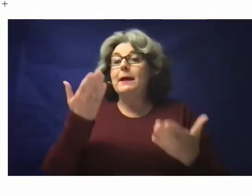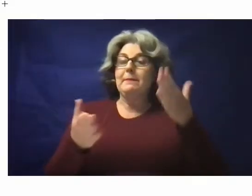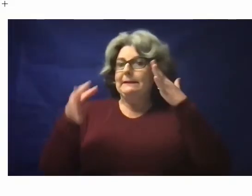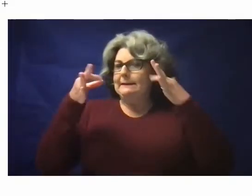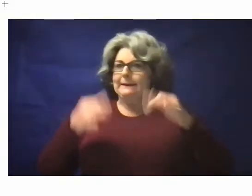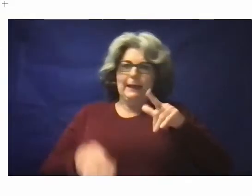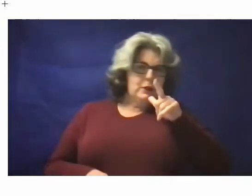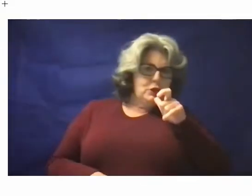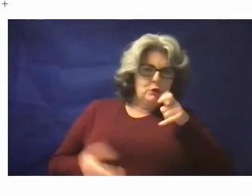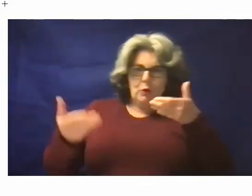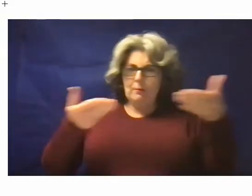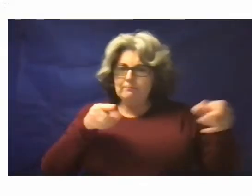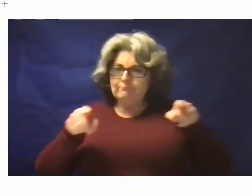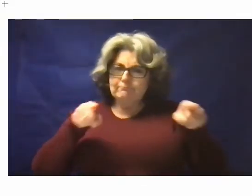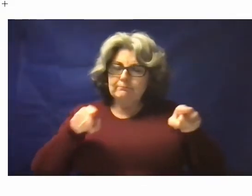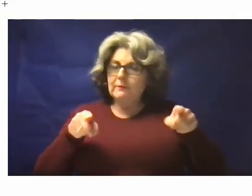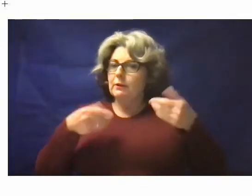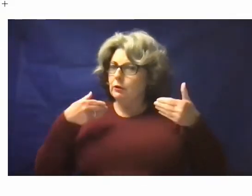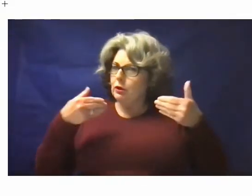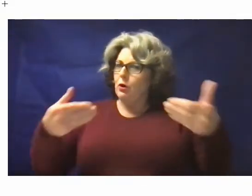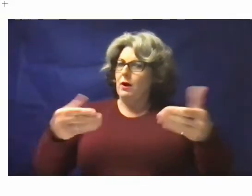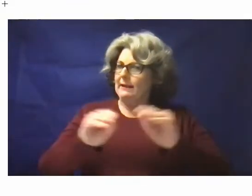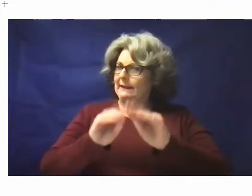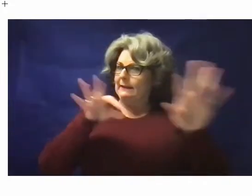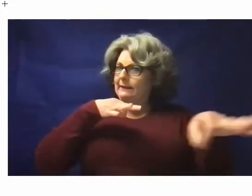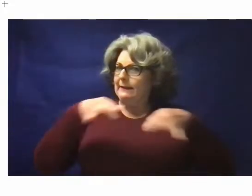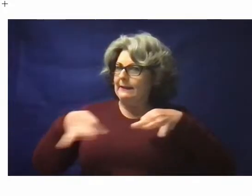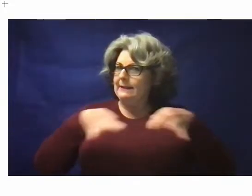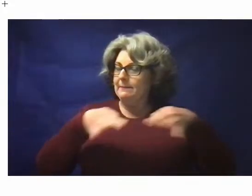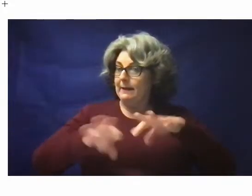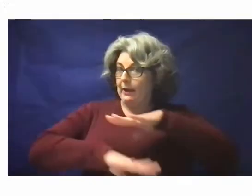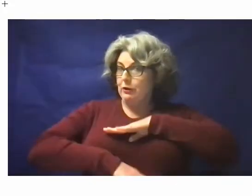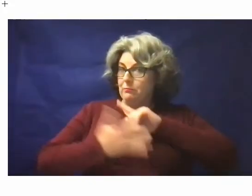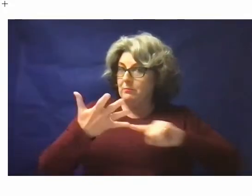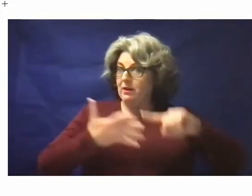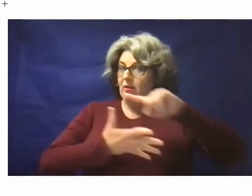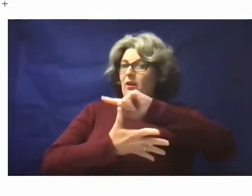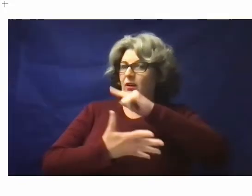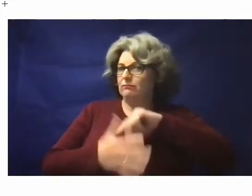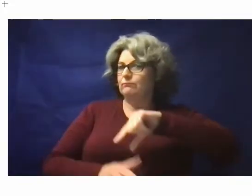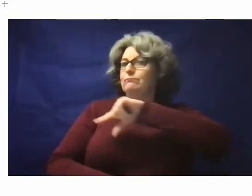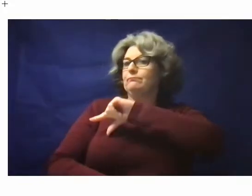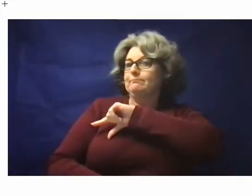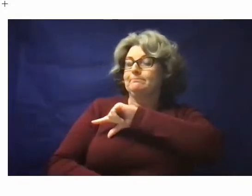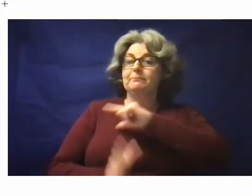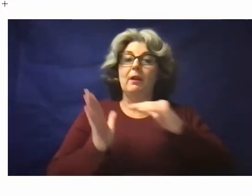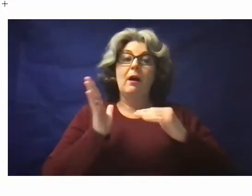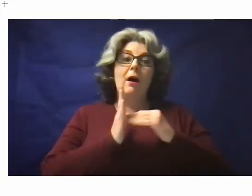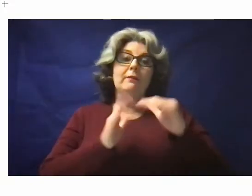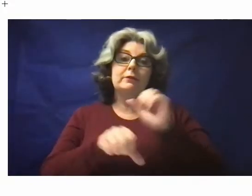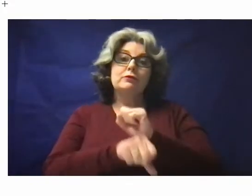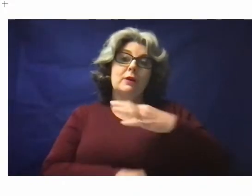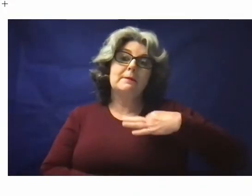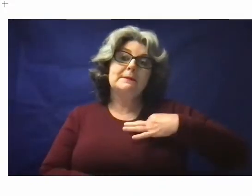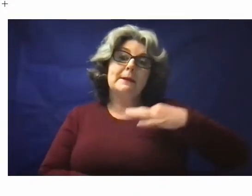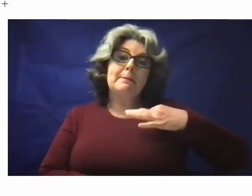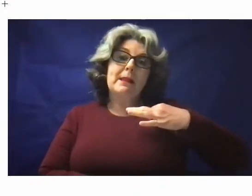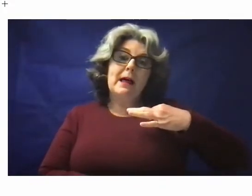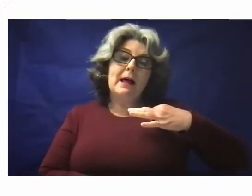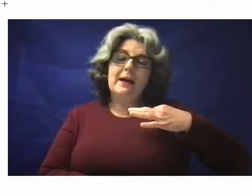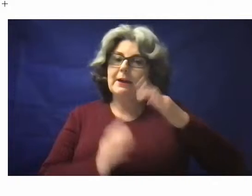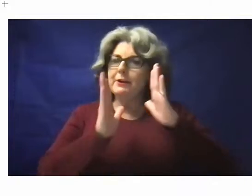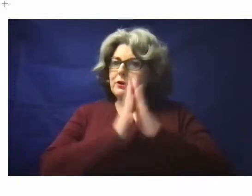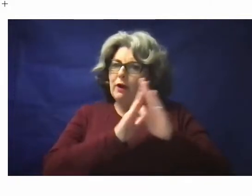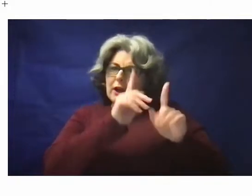be hired. So we encourage you to clearly indicate how you meet those qualifications. Often when you apply, you will be asked screening